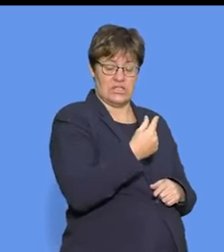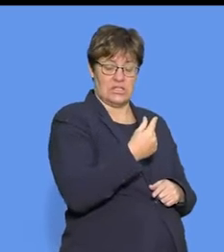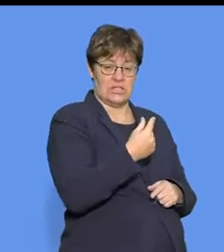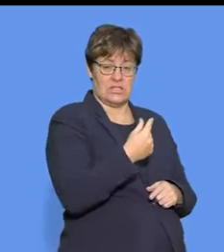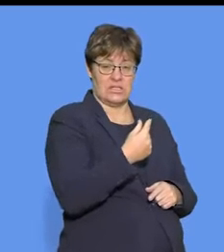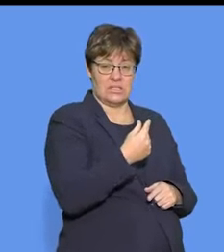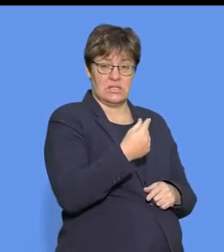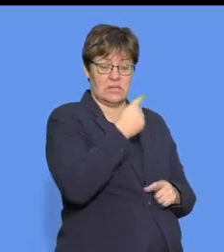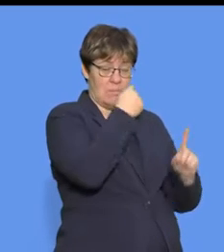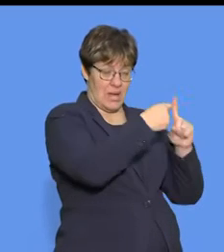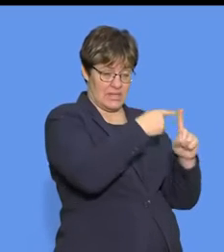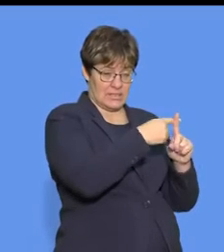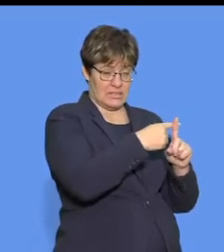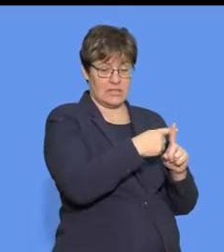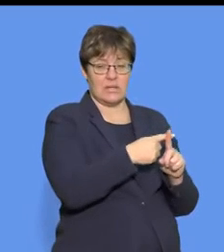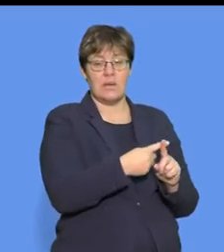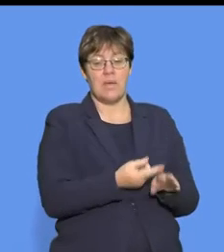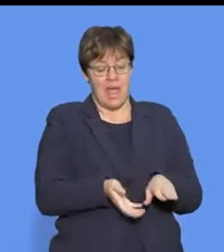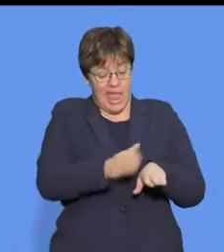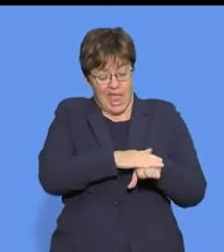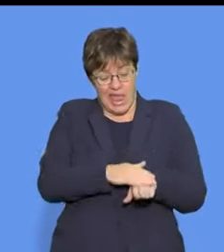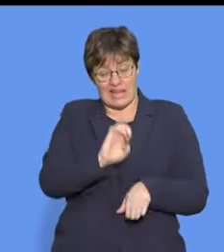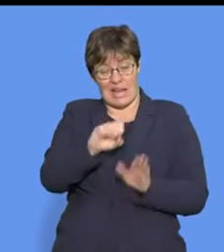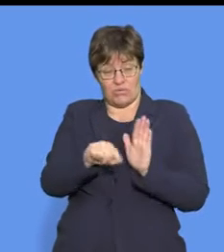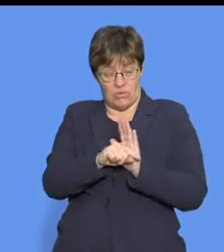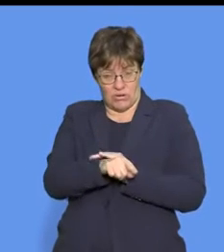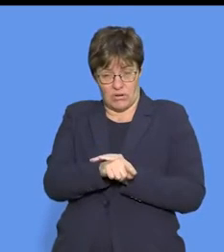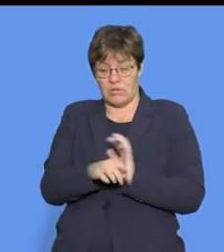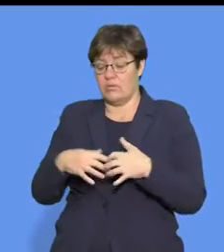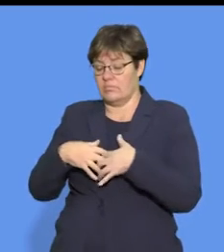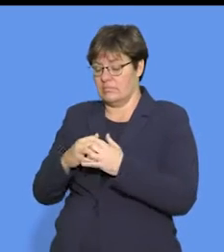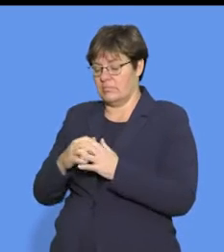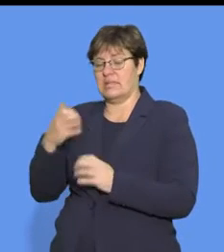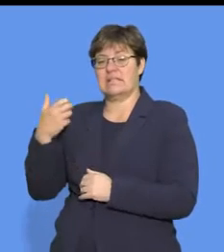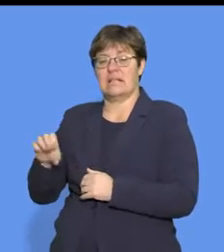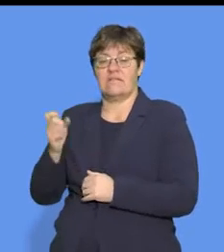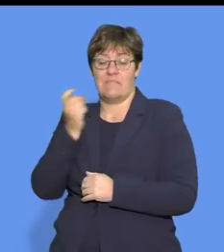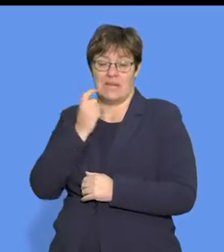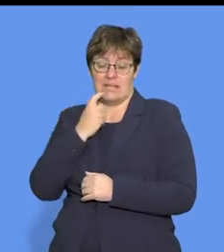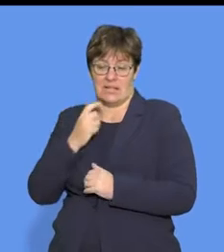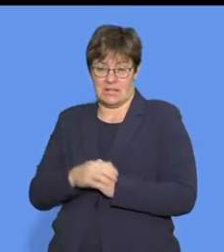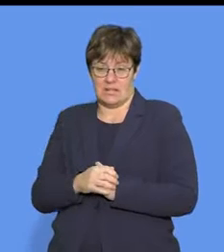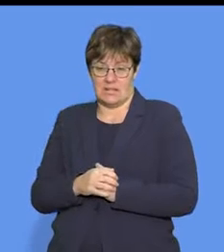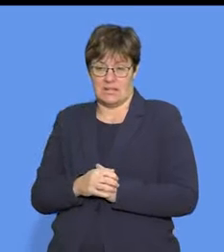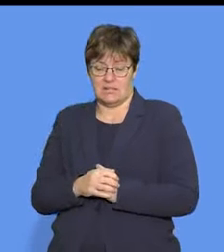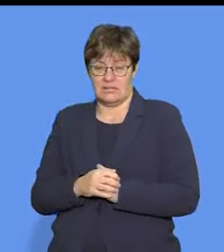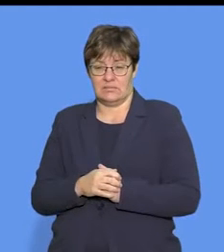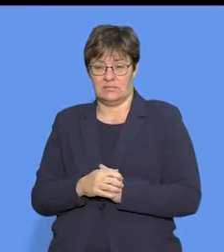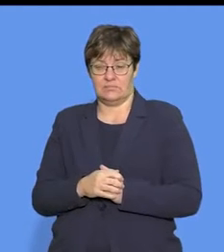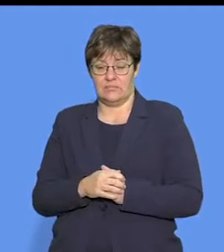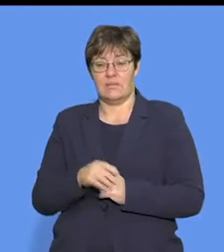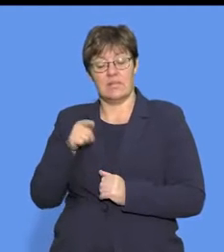its silver ions are going to gain an electron to form silver